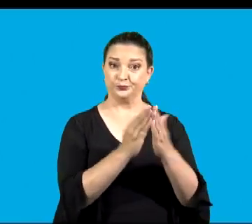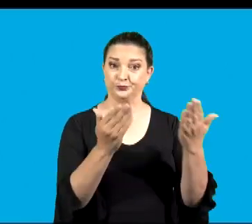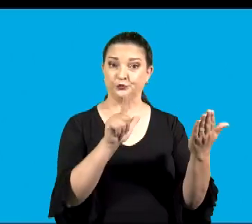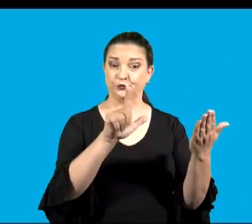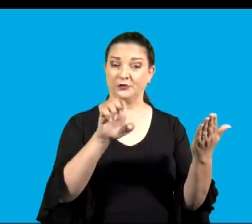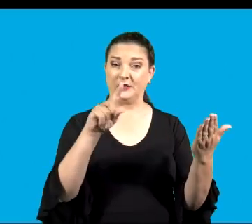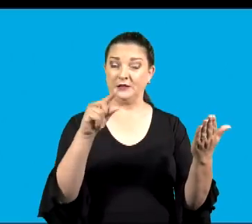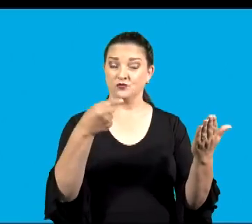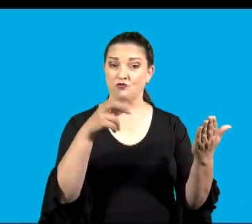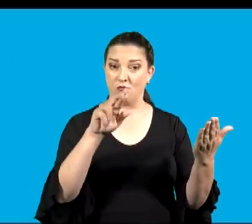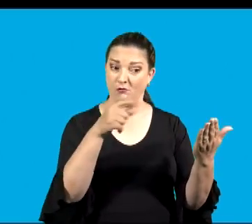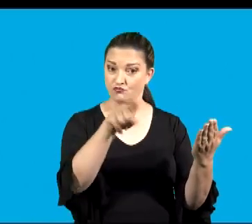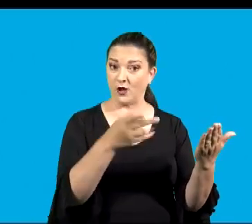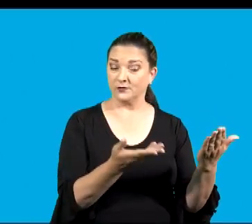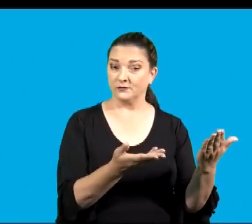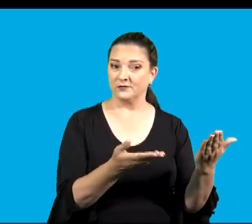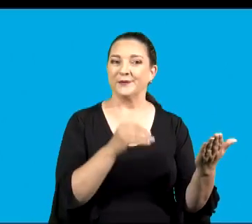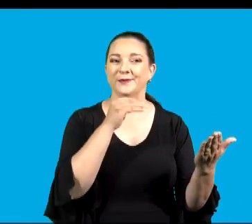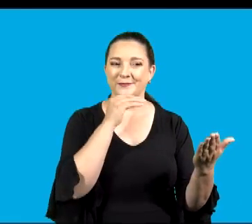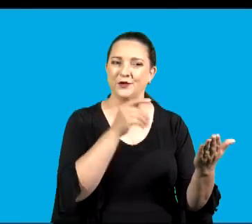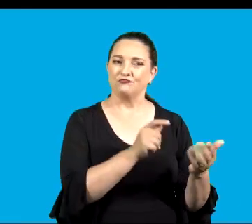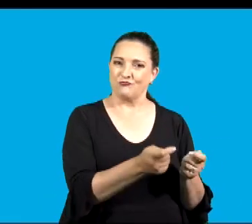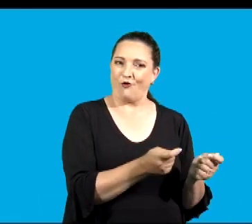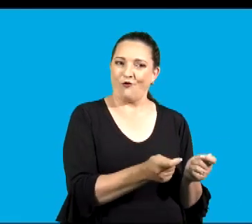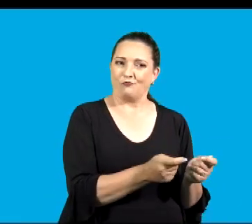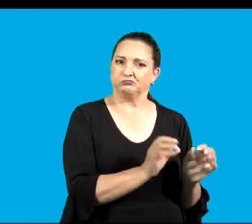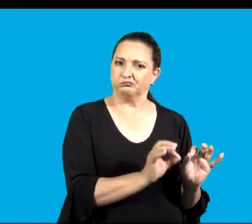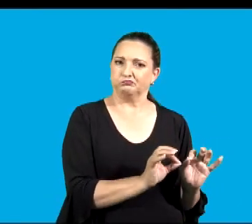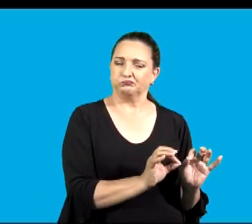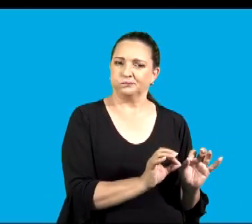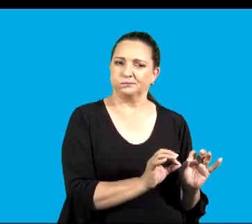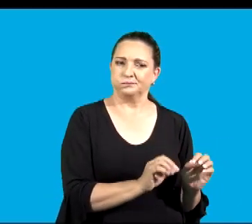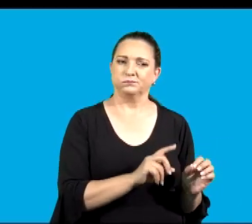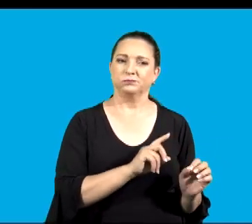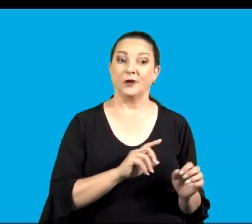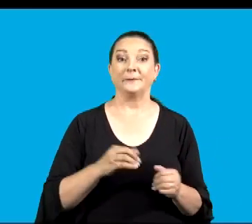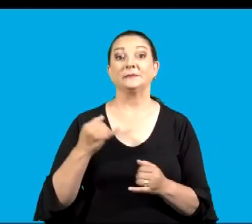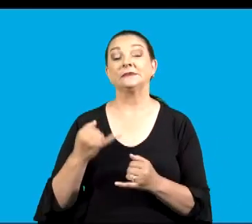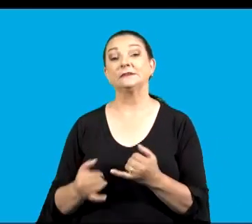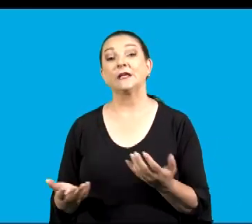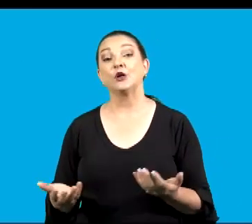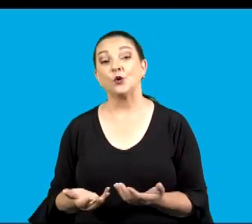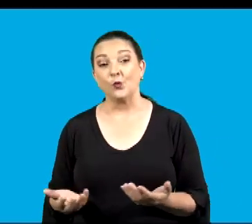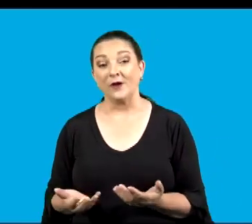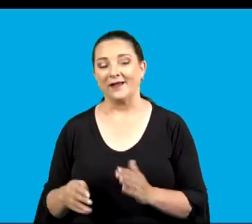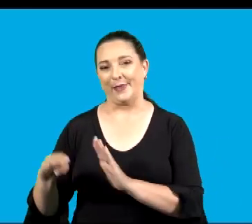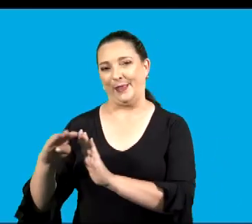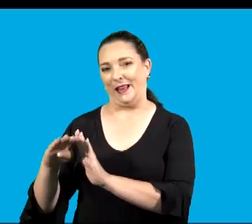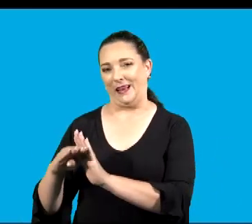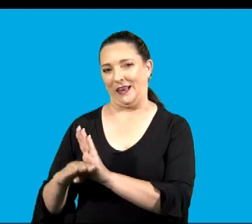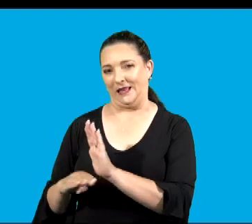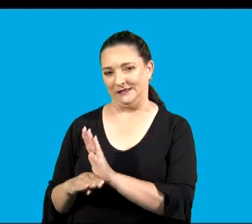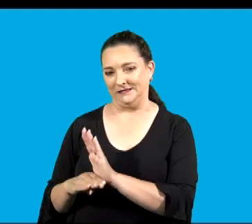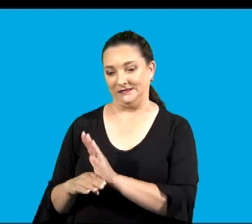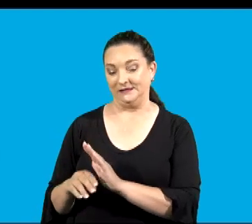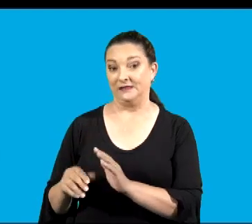correct. Once the posting to the ledger is correct, that means the control is correct. So the error is therefore in the